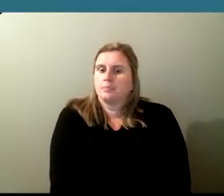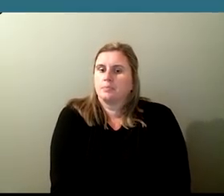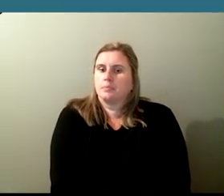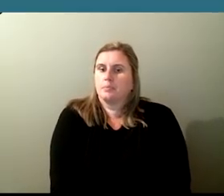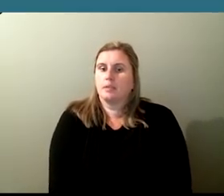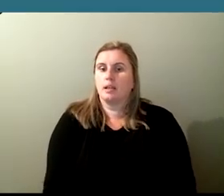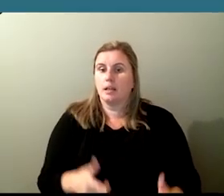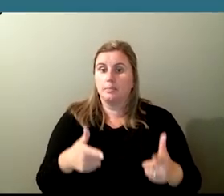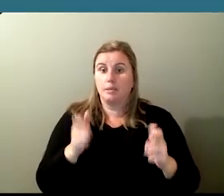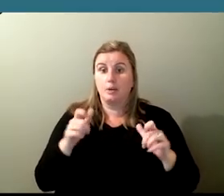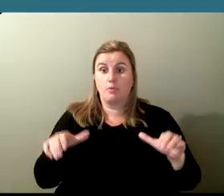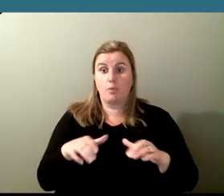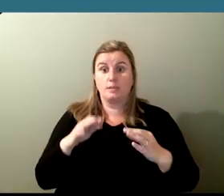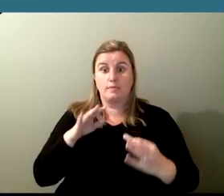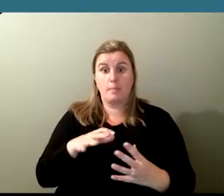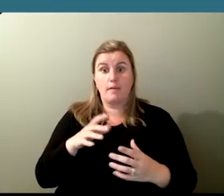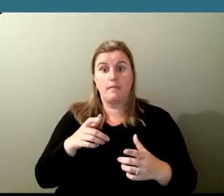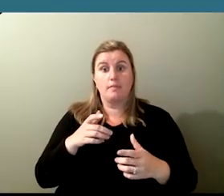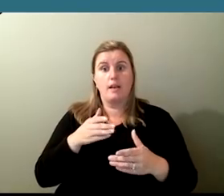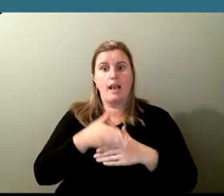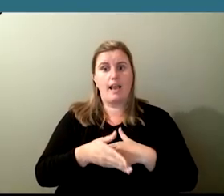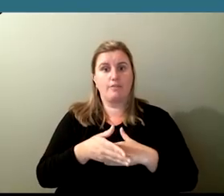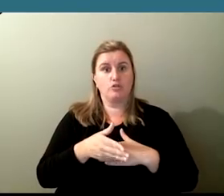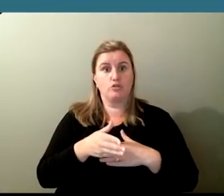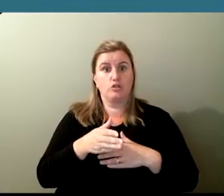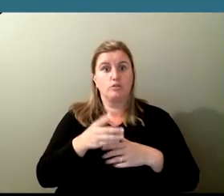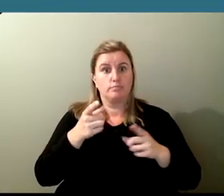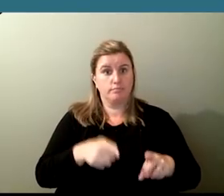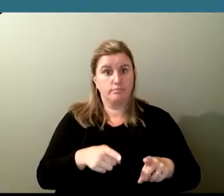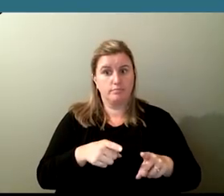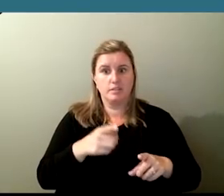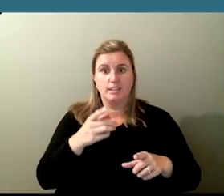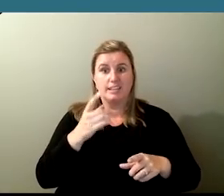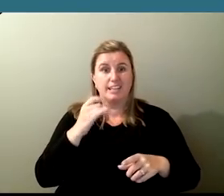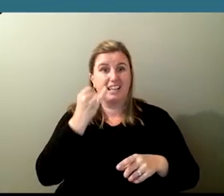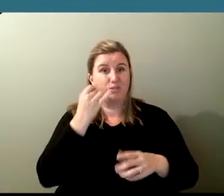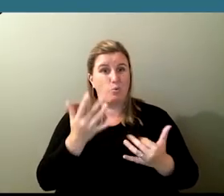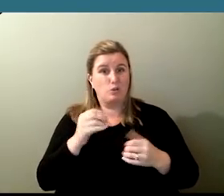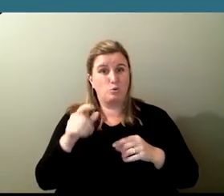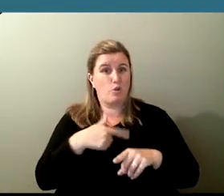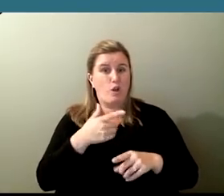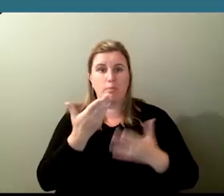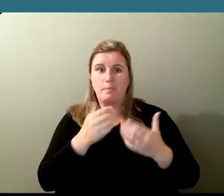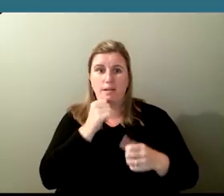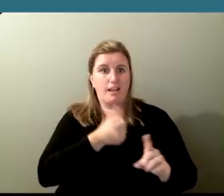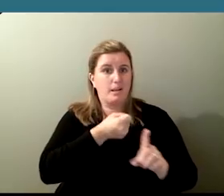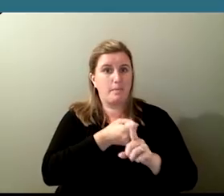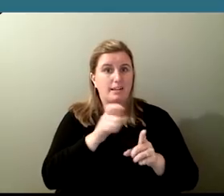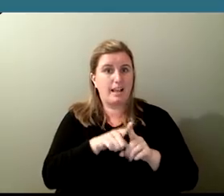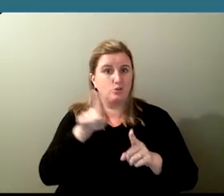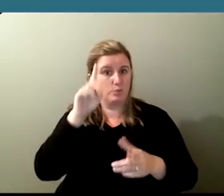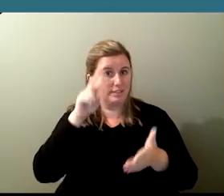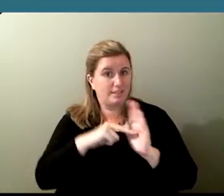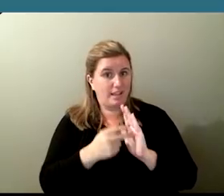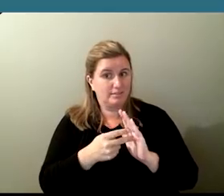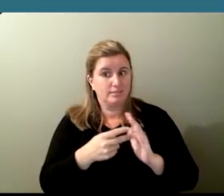Immediate performance feedback following implementation. If you wait too long, it may actually not impact implementation in the way that you intend. Try to make